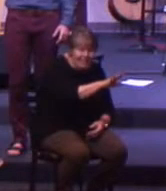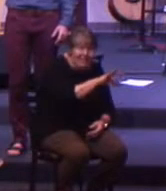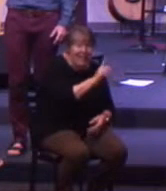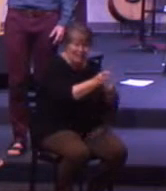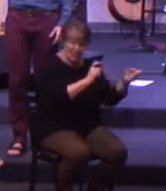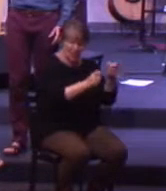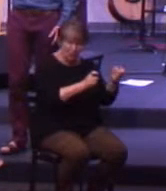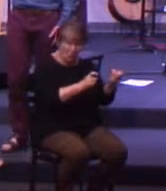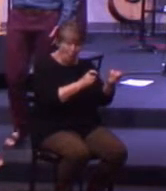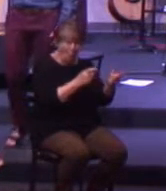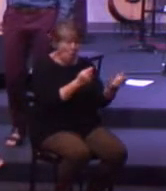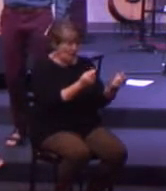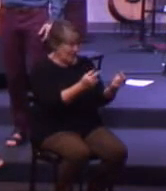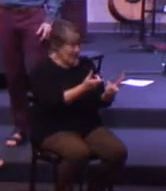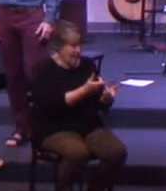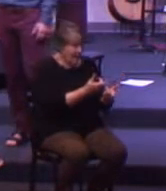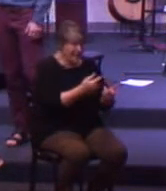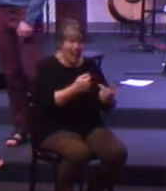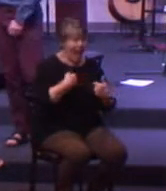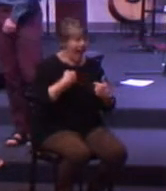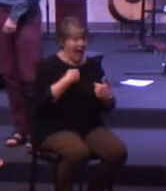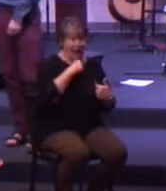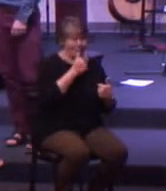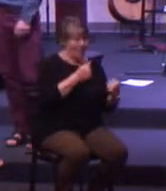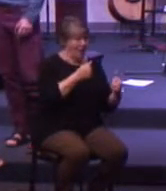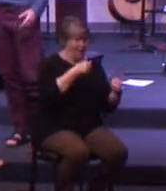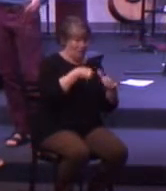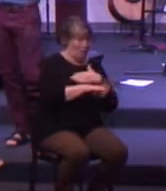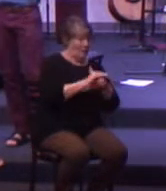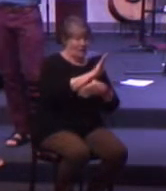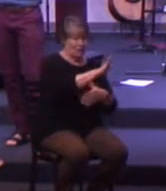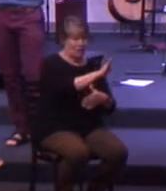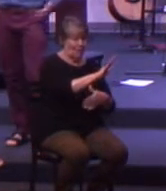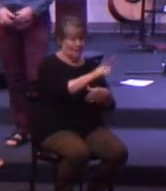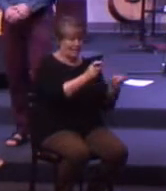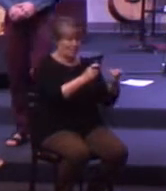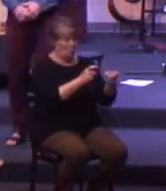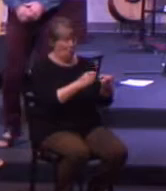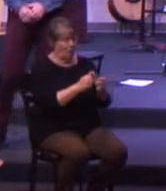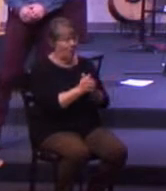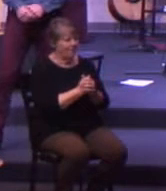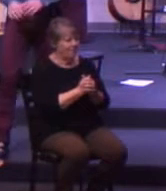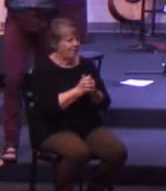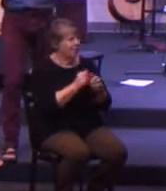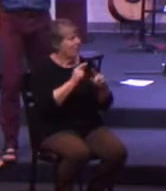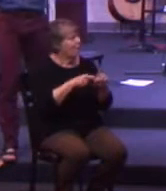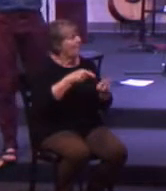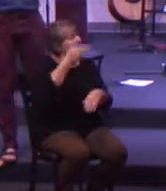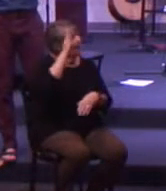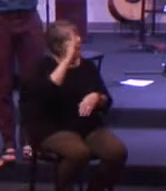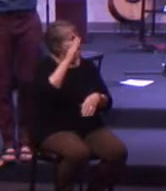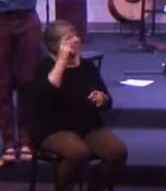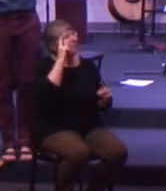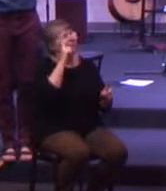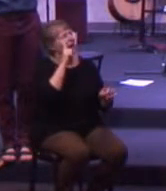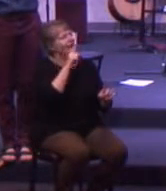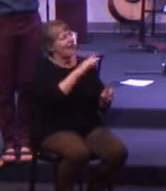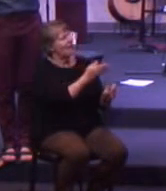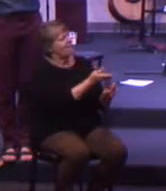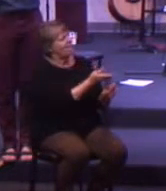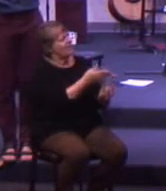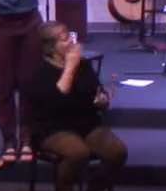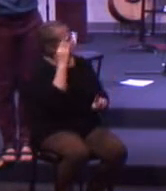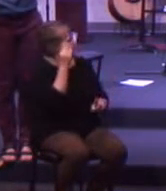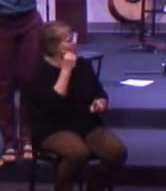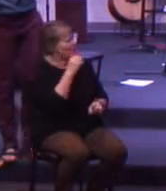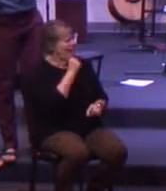walking into Pharaoh's courts. But God finally convinces Moses, no. I'm not calling you